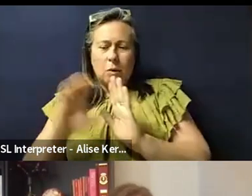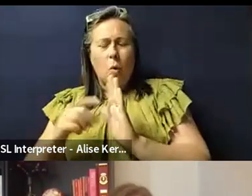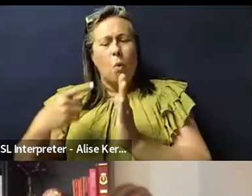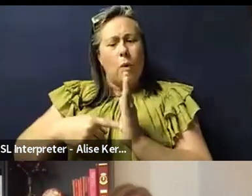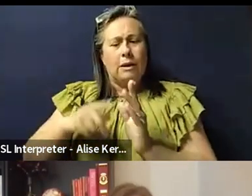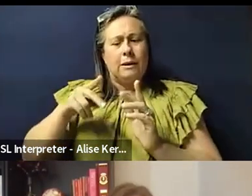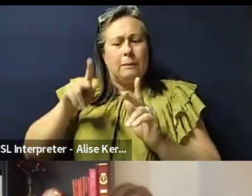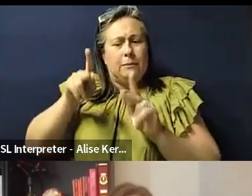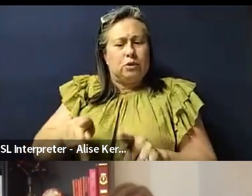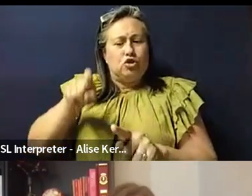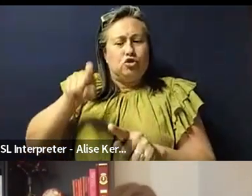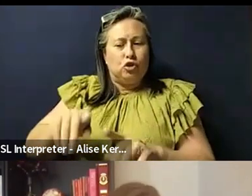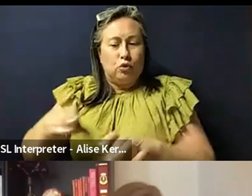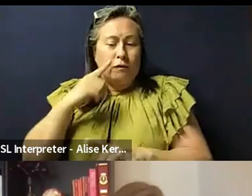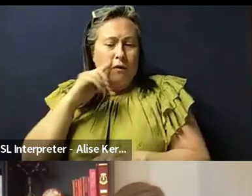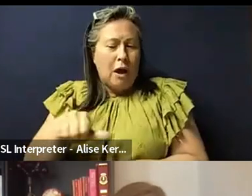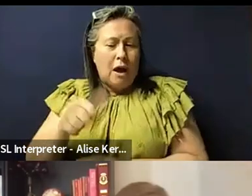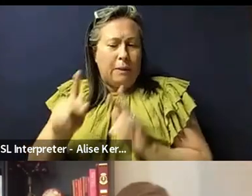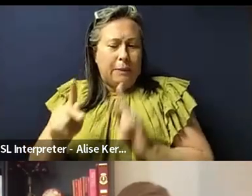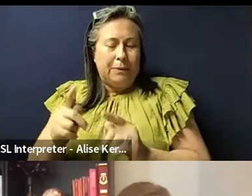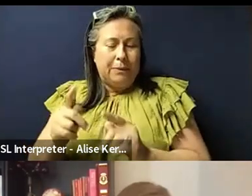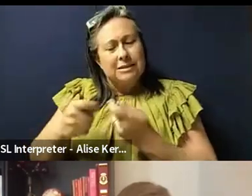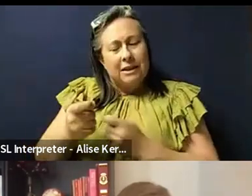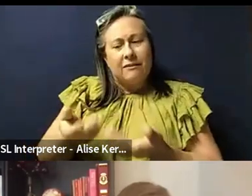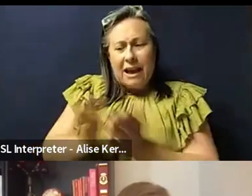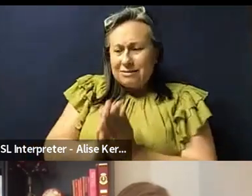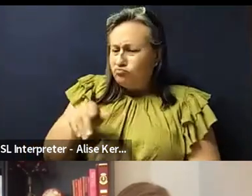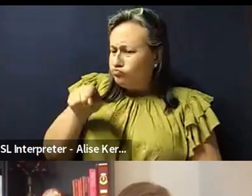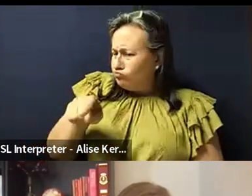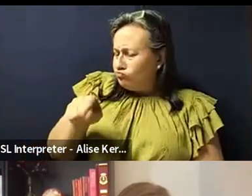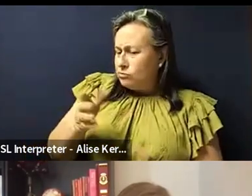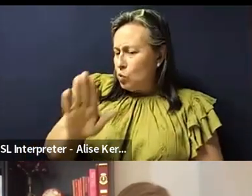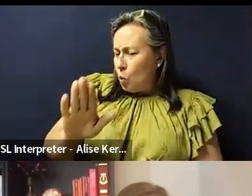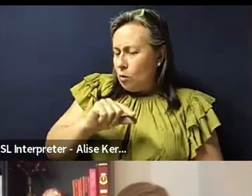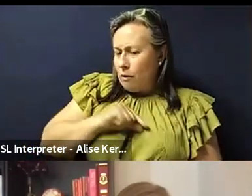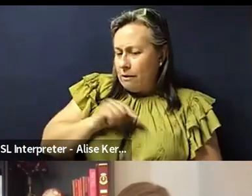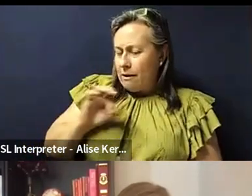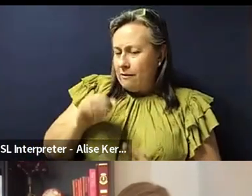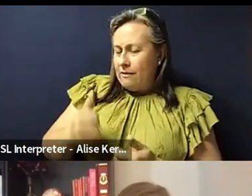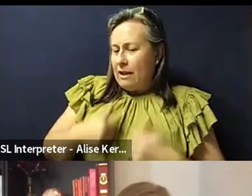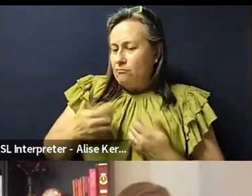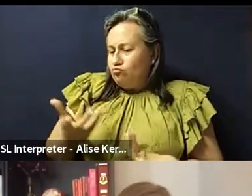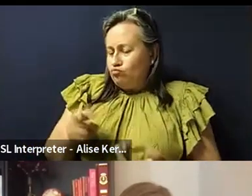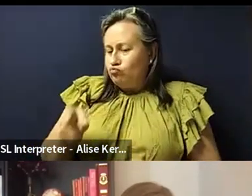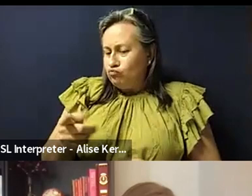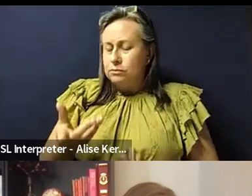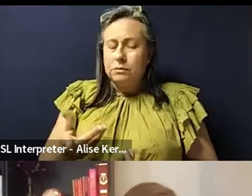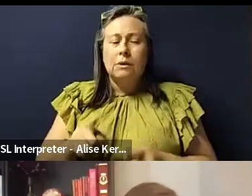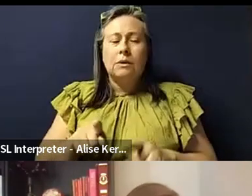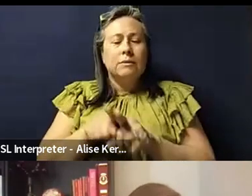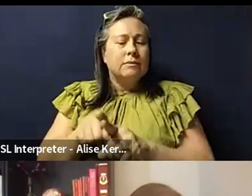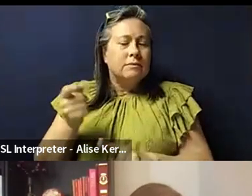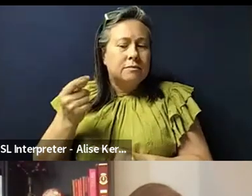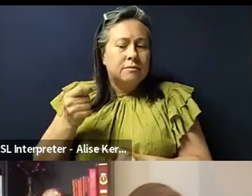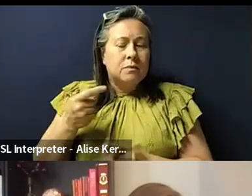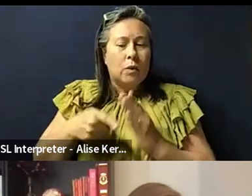be doing for others rather than actually asking people, you know, about their own quality of life, but also understanding that what they are saying